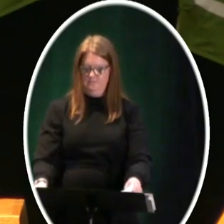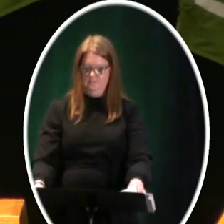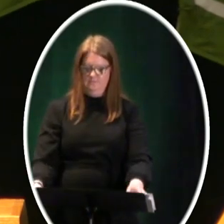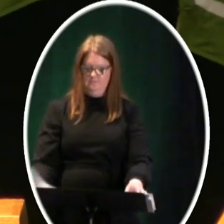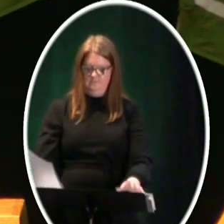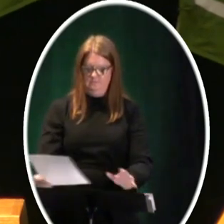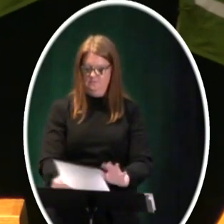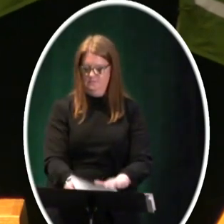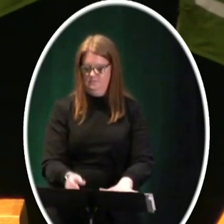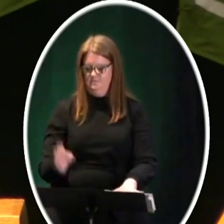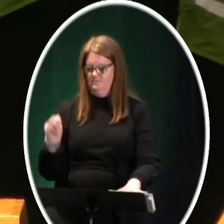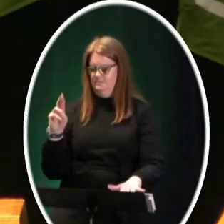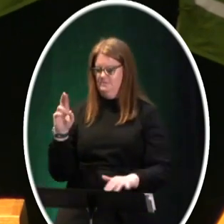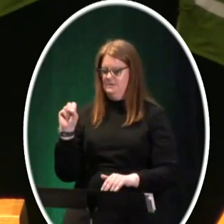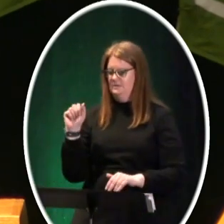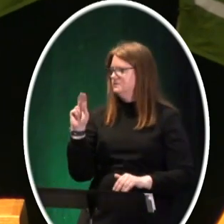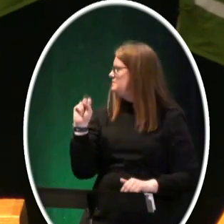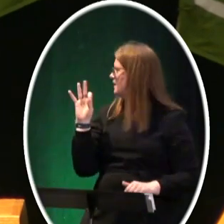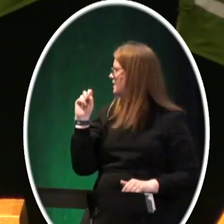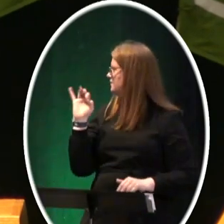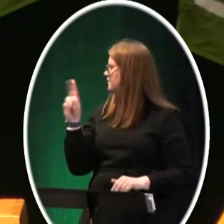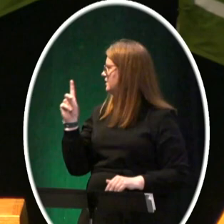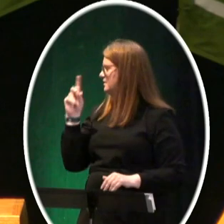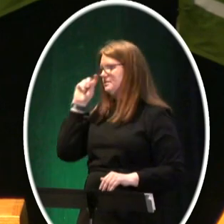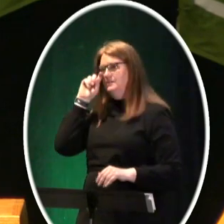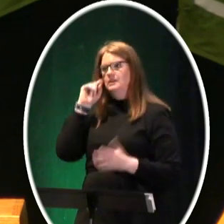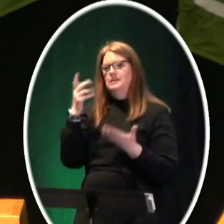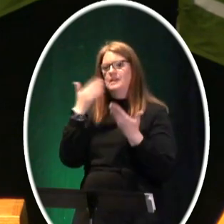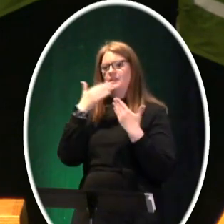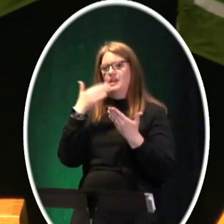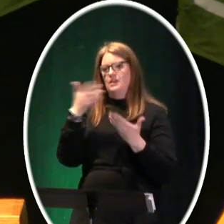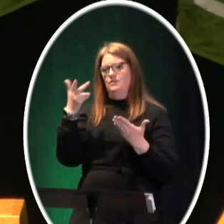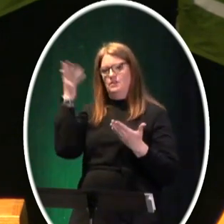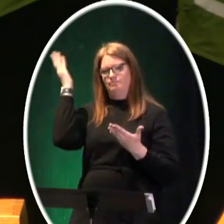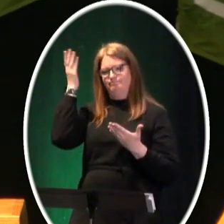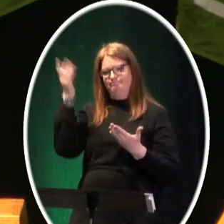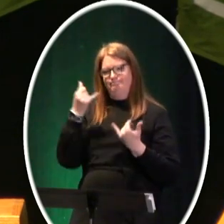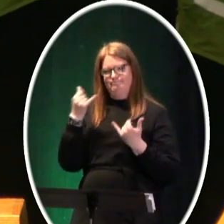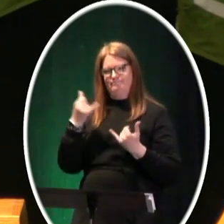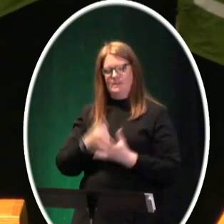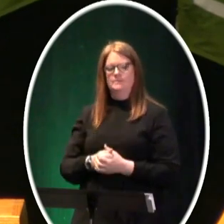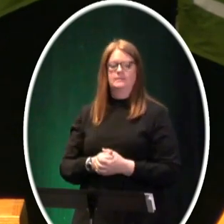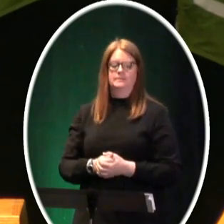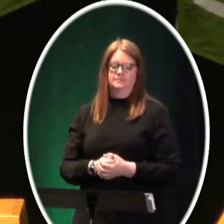Mr. Sanford, thank you for sharing your thoughts and advice with our graduates today.